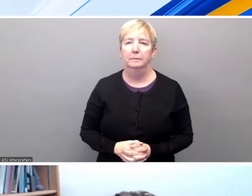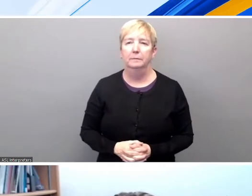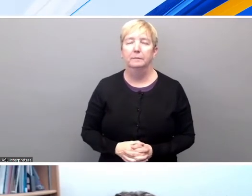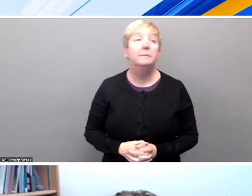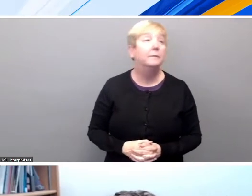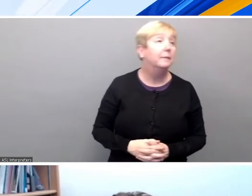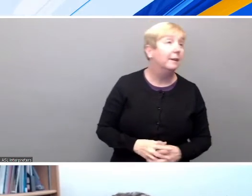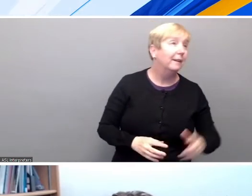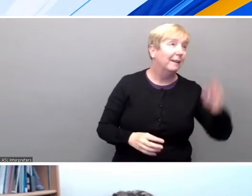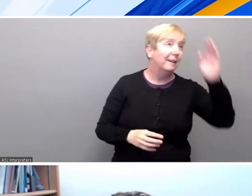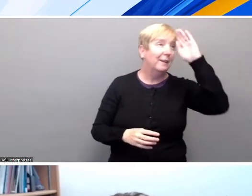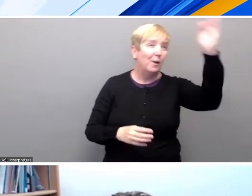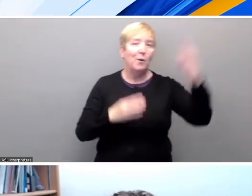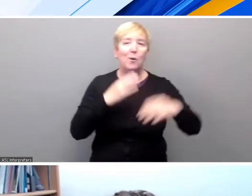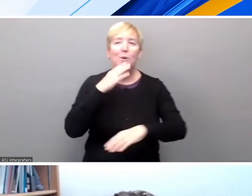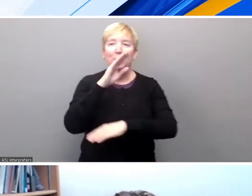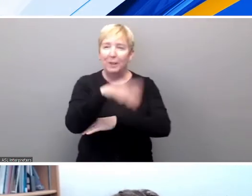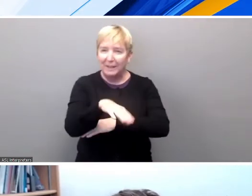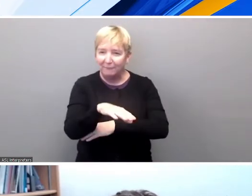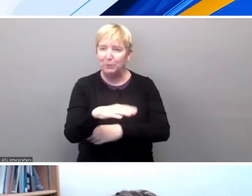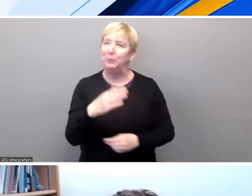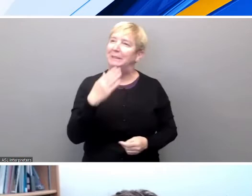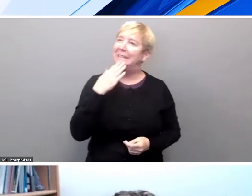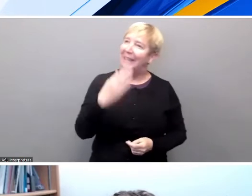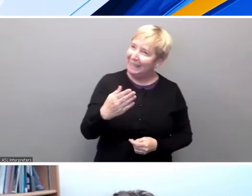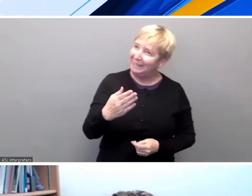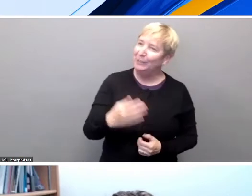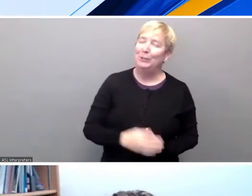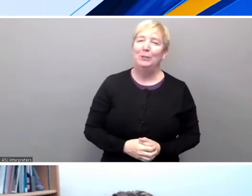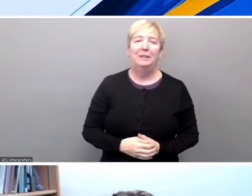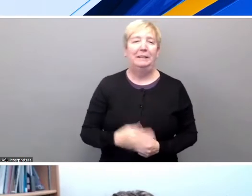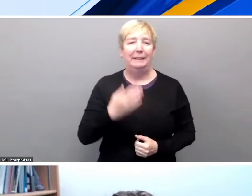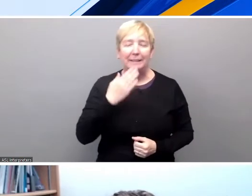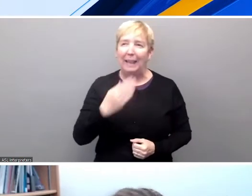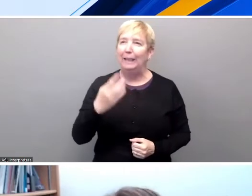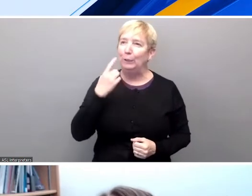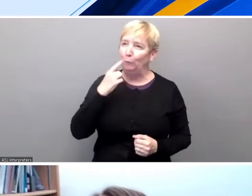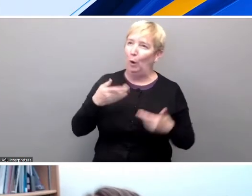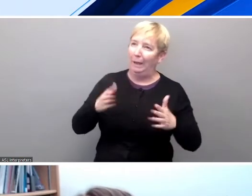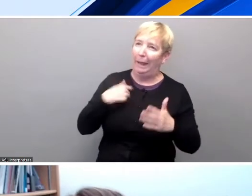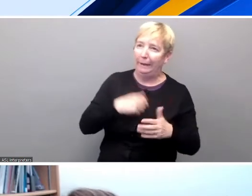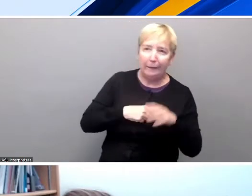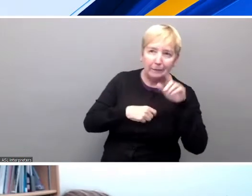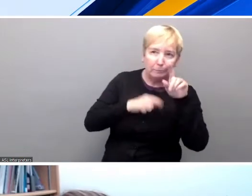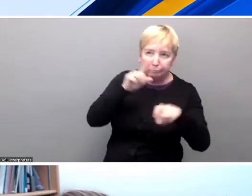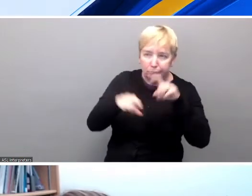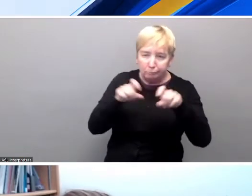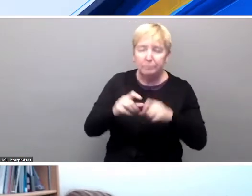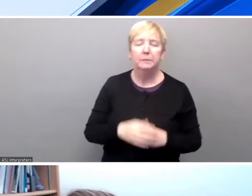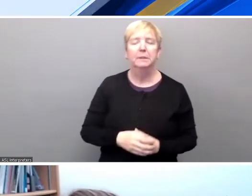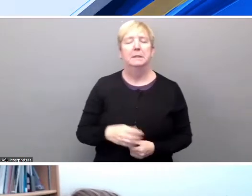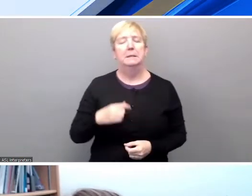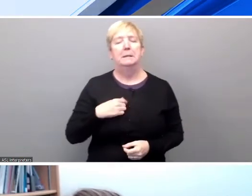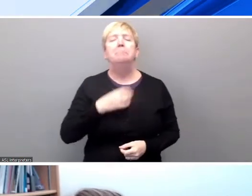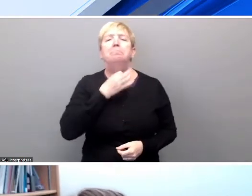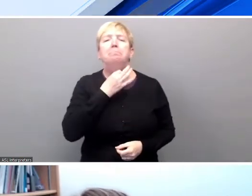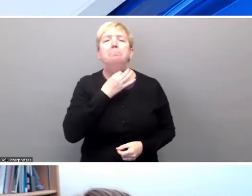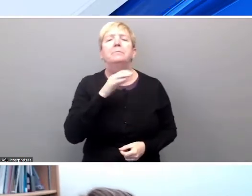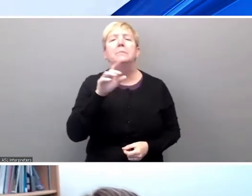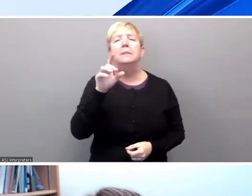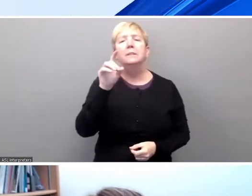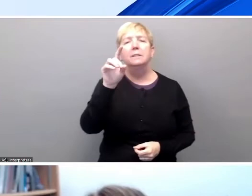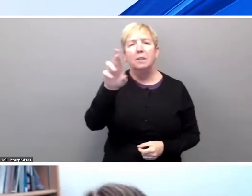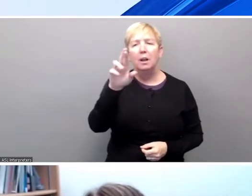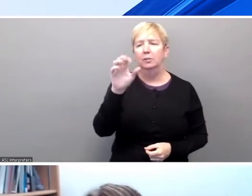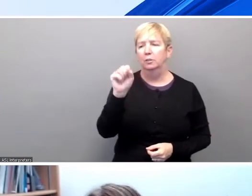Hey, good afternoon, everybody. Thanks as always for doing this and for taking questions. I'm wondering, Dr. Scrace, if you